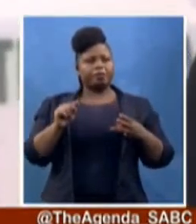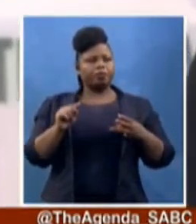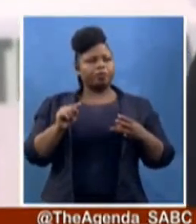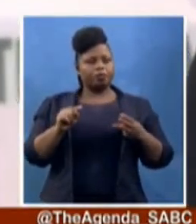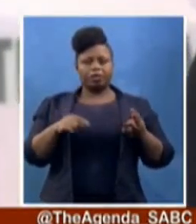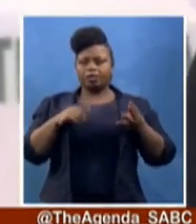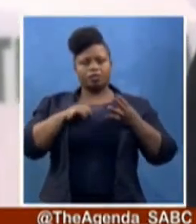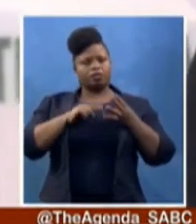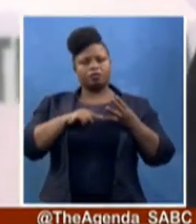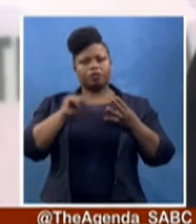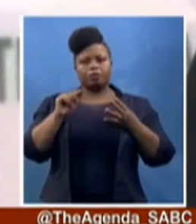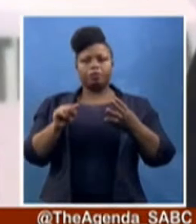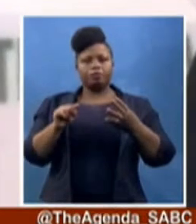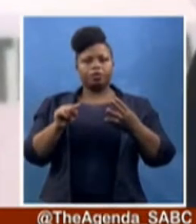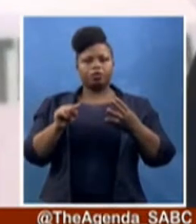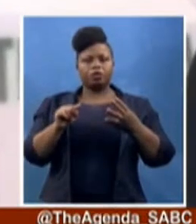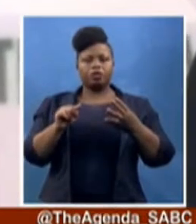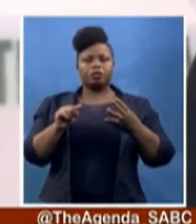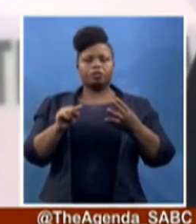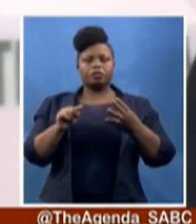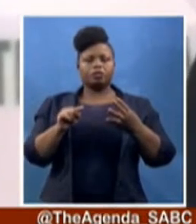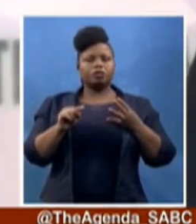Moswetsa.